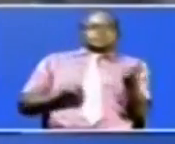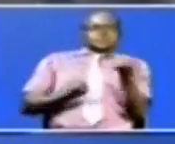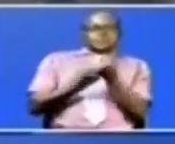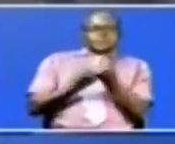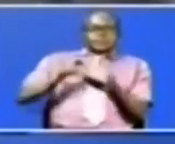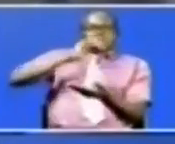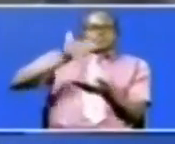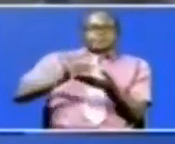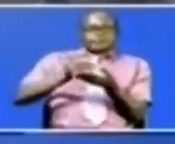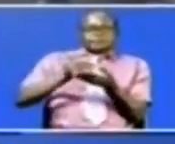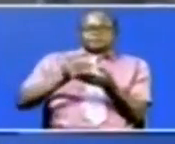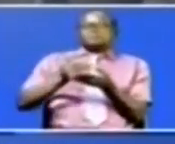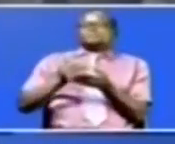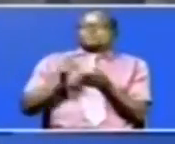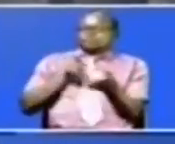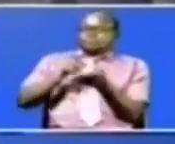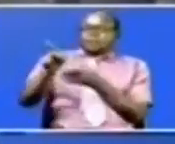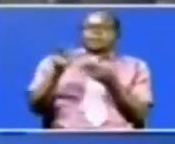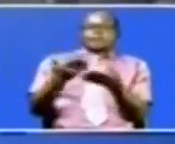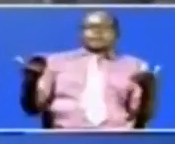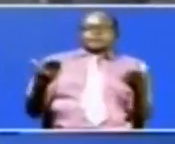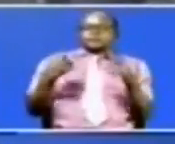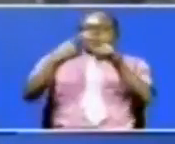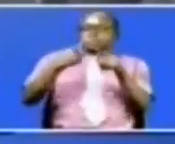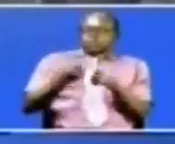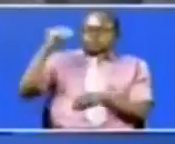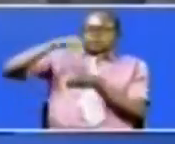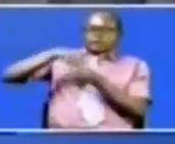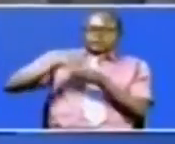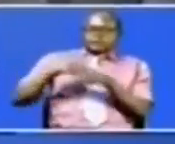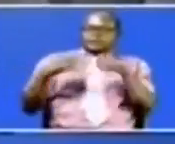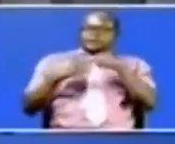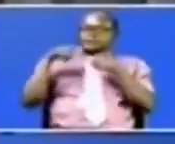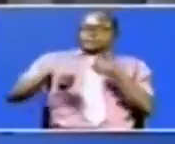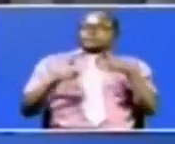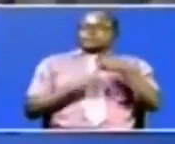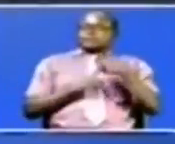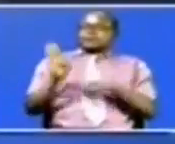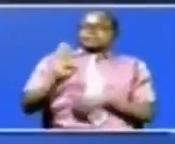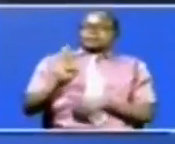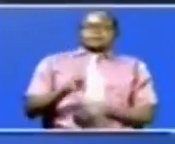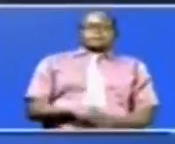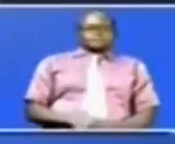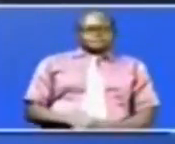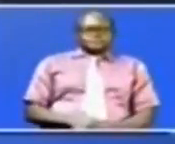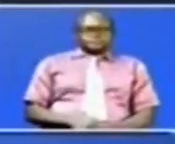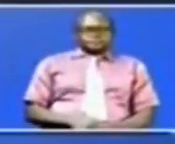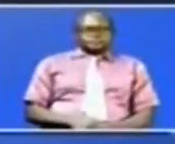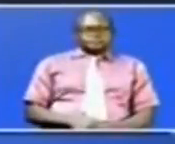funds will go towards portfolio purchase, taking the total investment to 8.6 billion shillings. It is